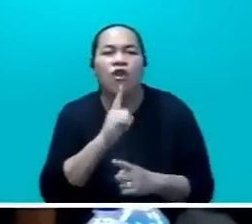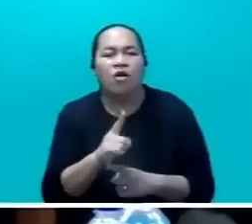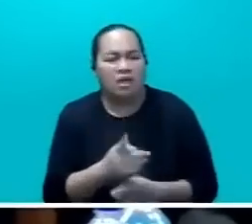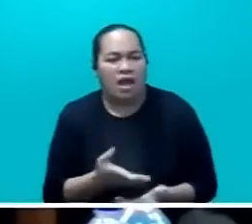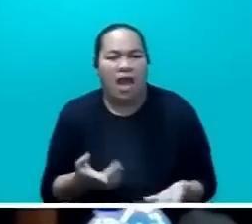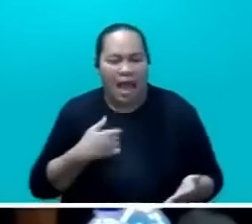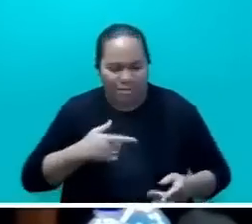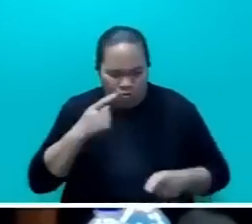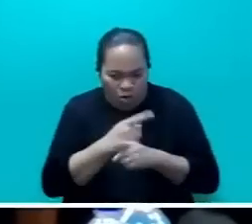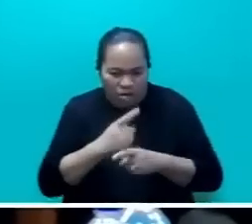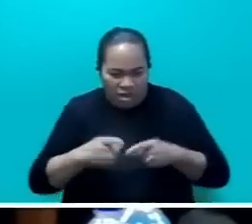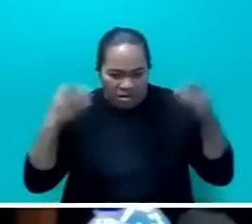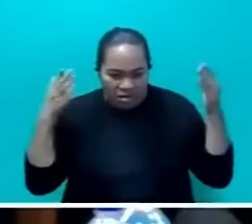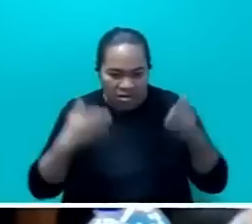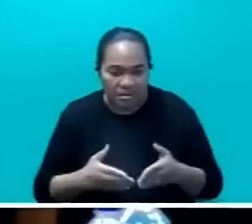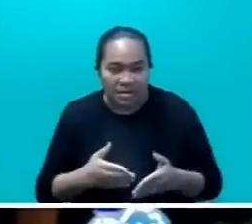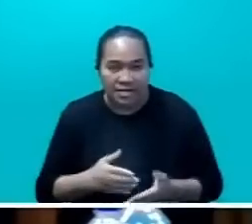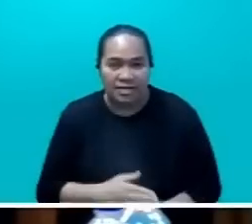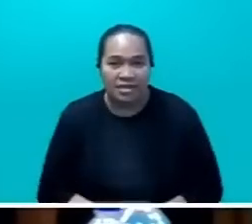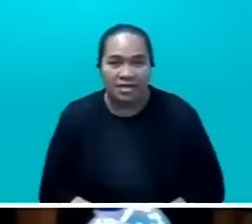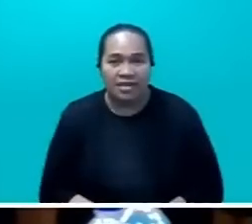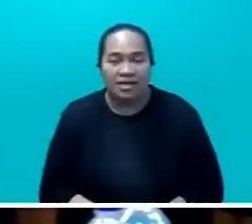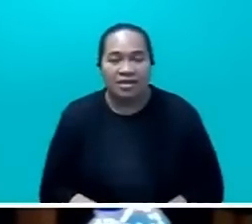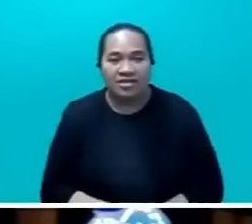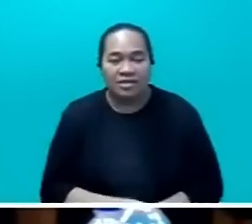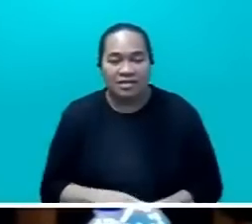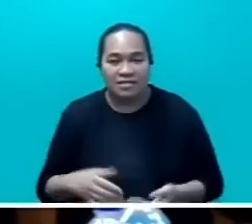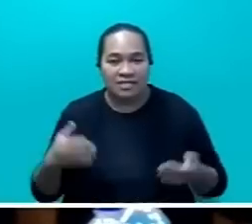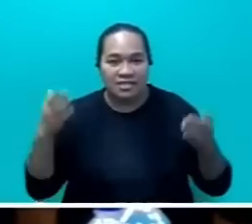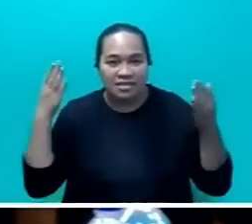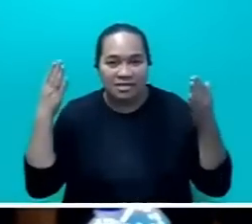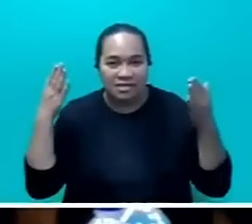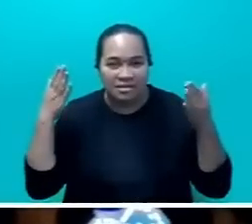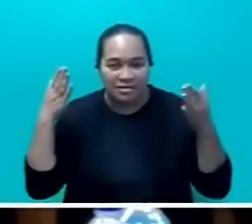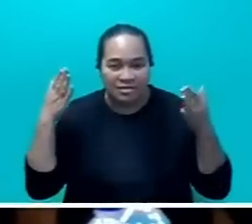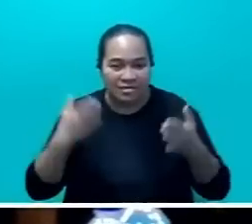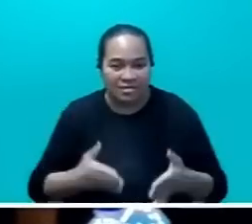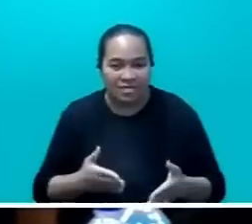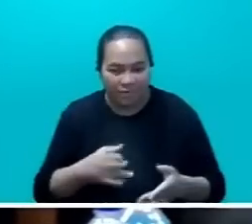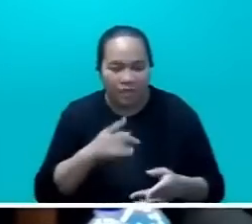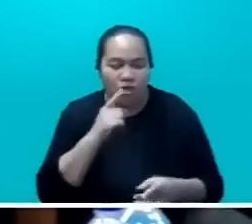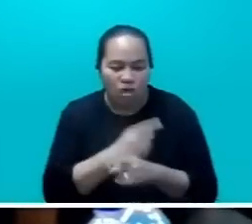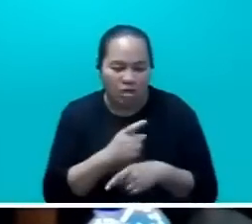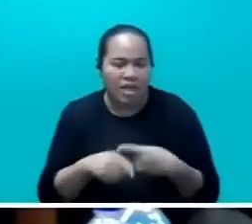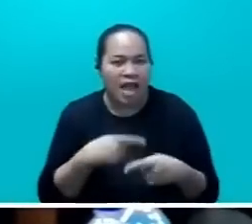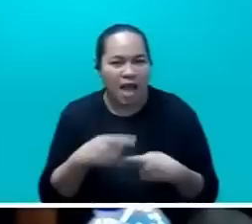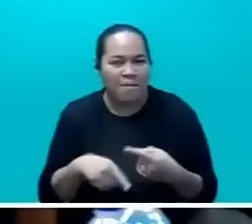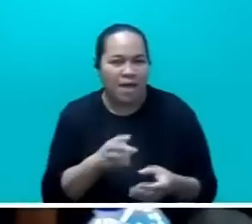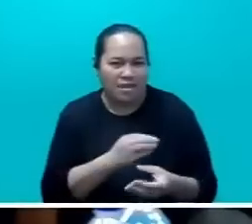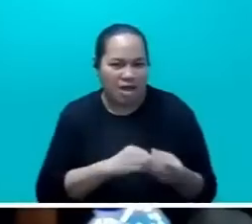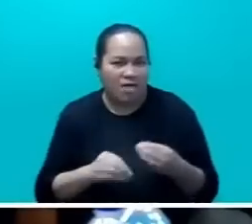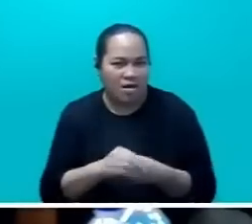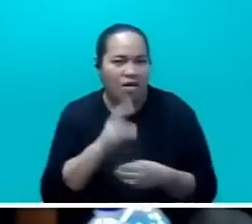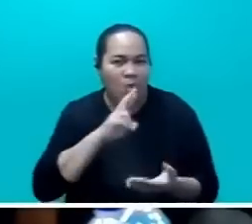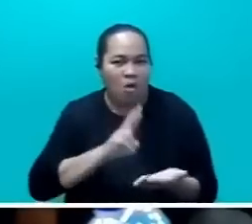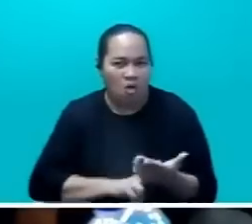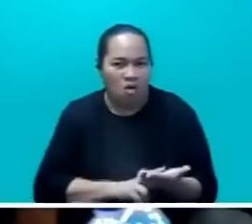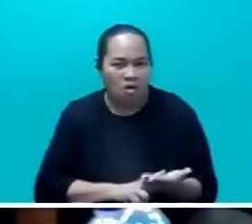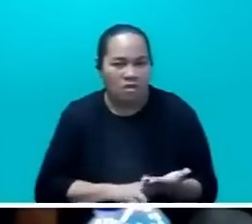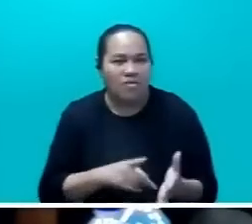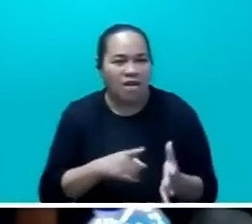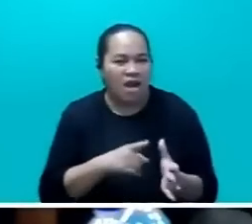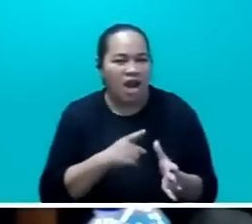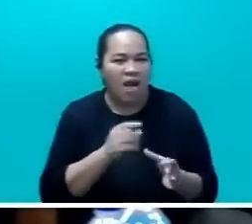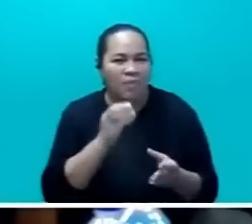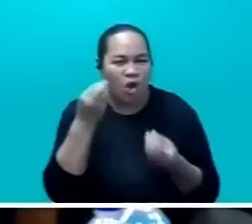I'm talking about the municipal council elections. I'm talking about the Auditor General's report, and the